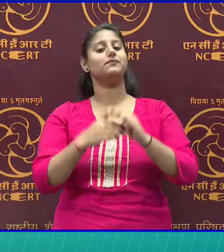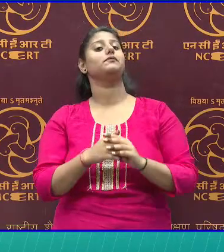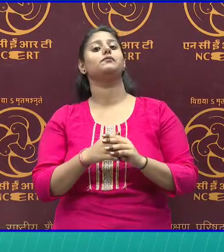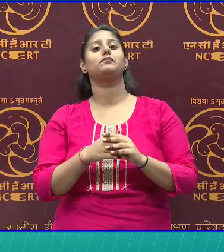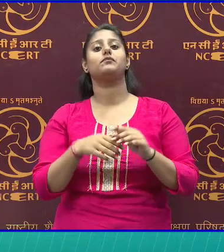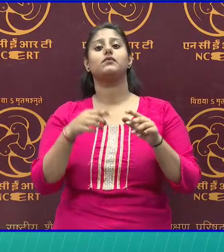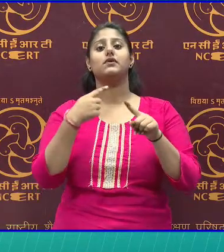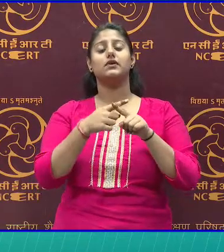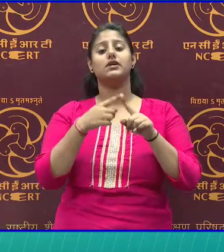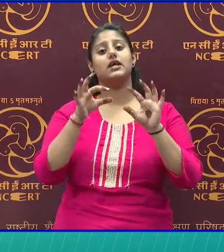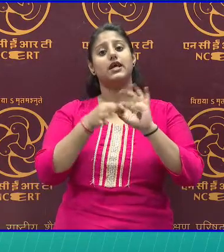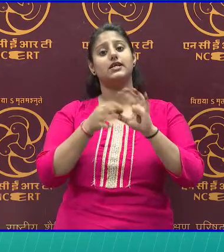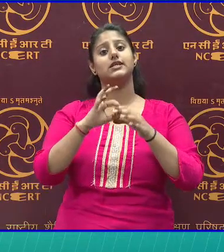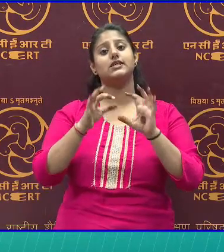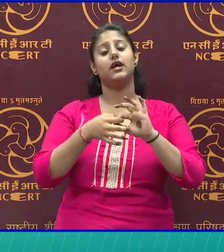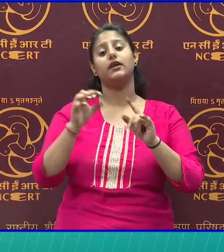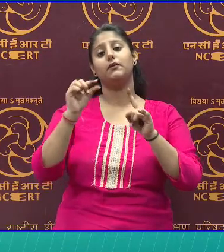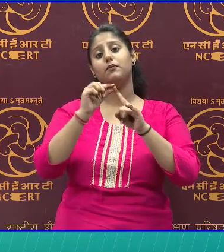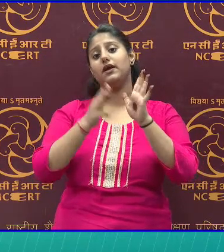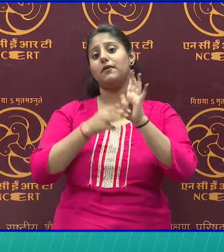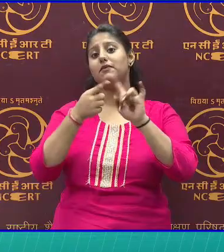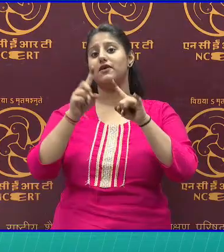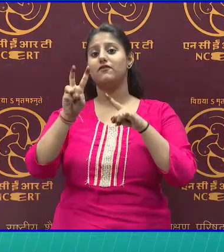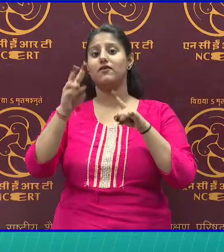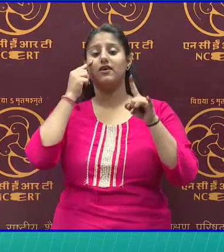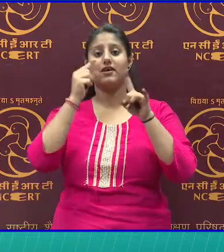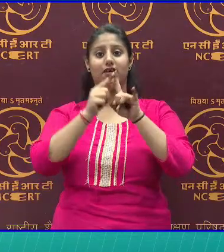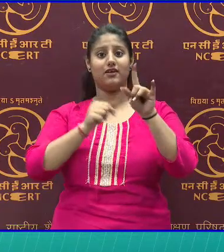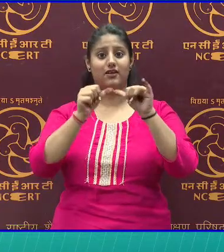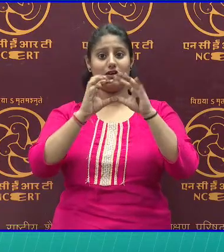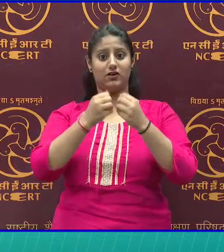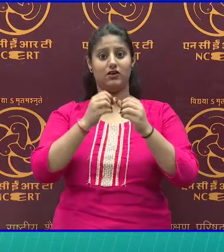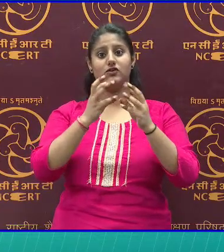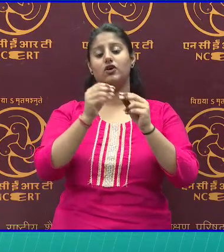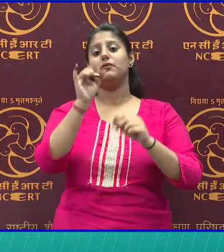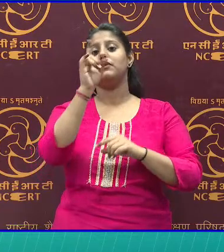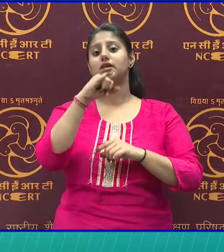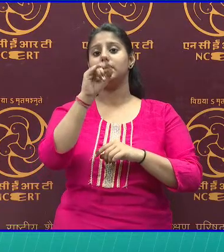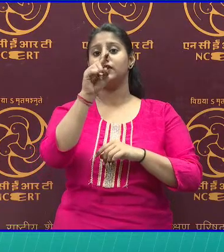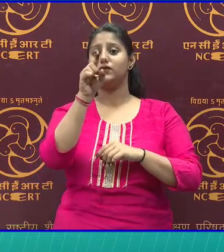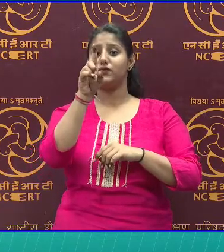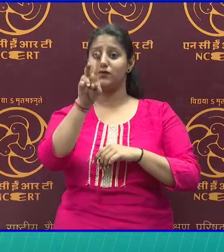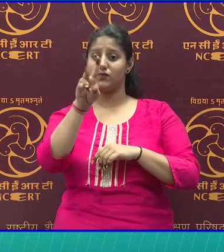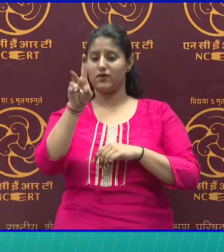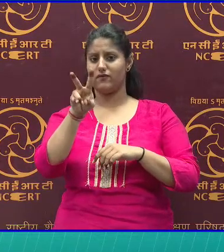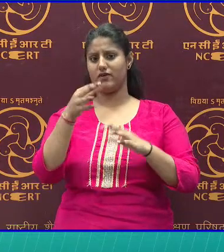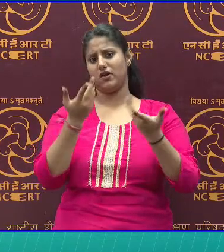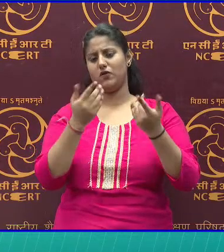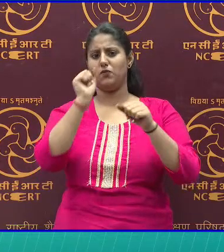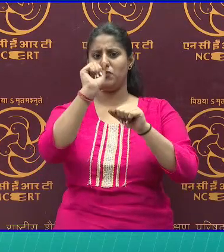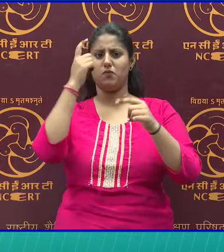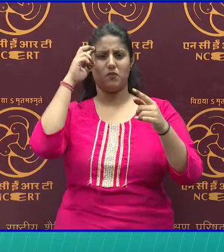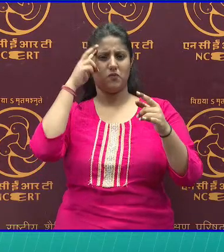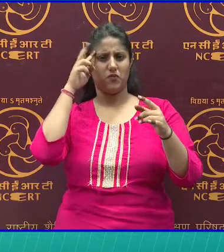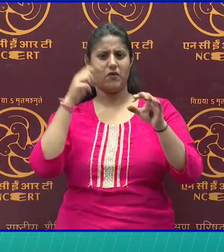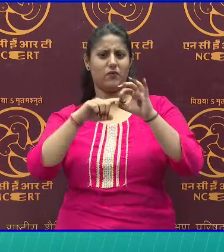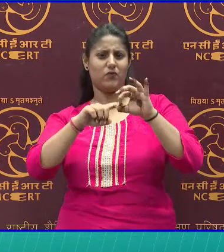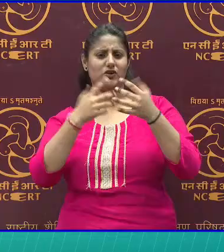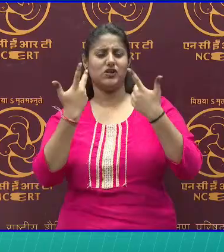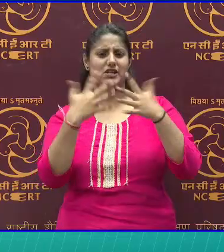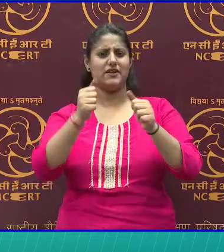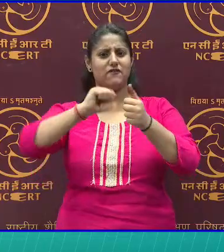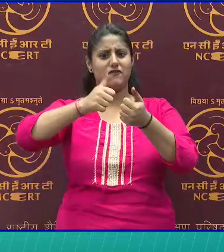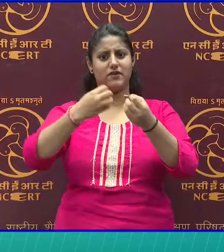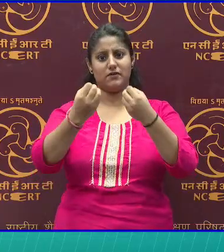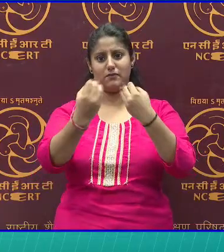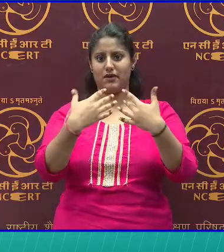NCERT's PM eVidya channel 6 to 12 on YouTube as well. You can post your comments in the comment